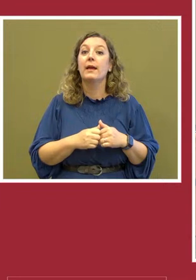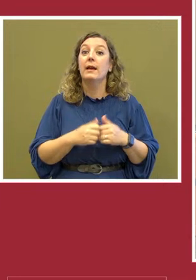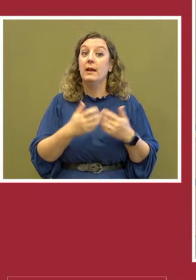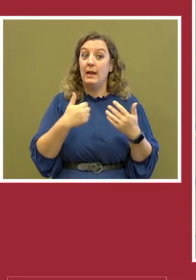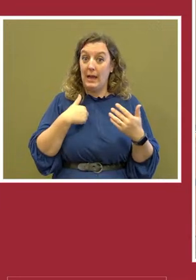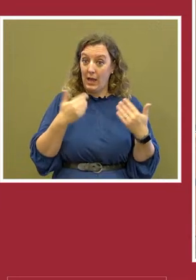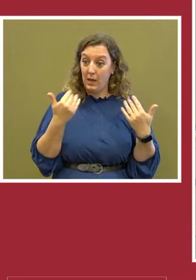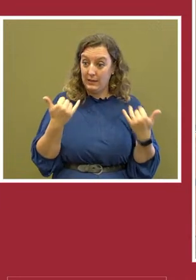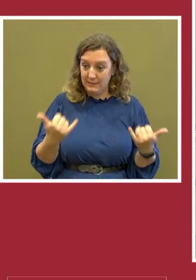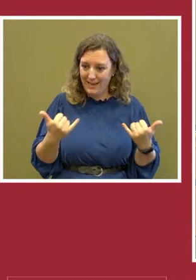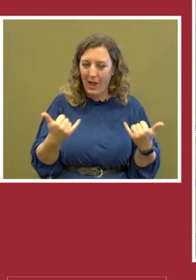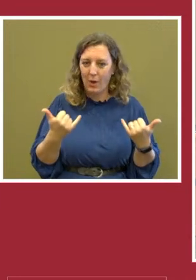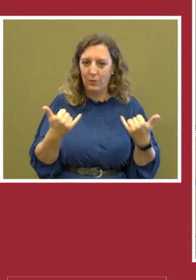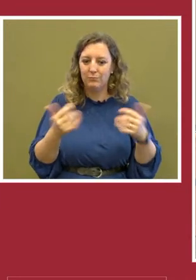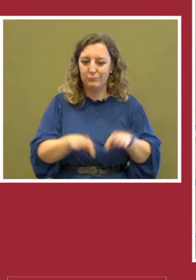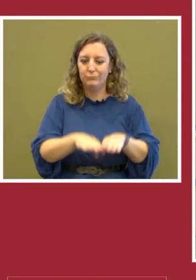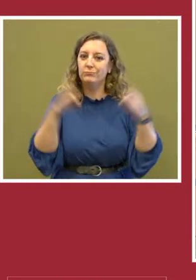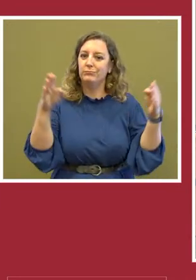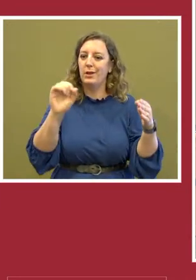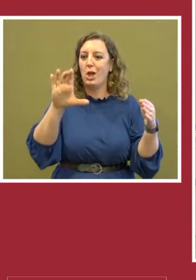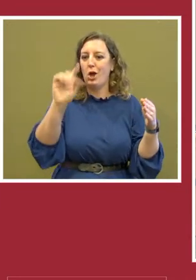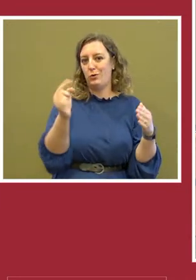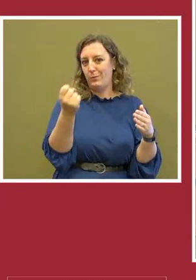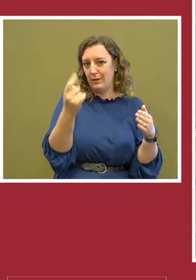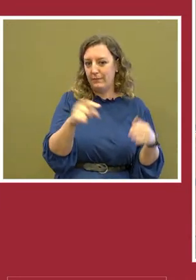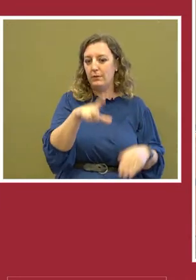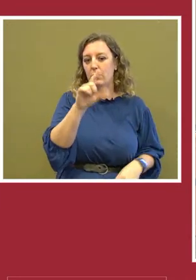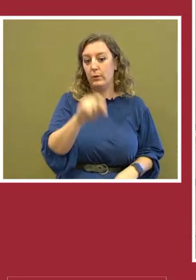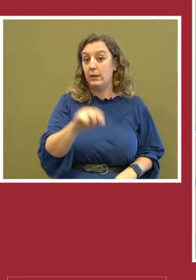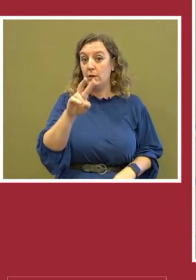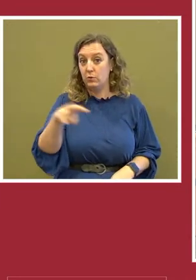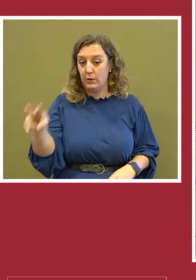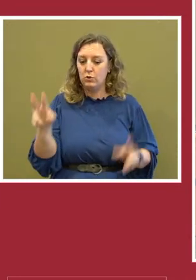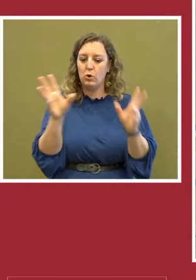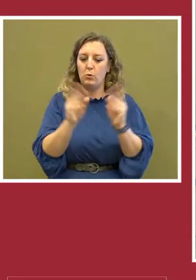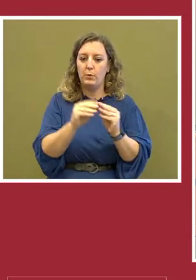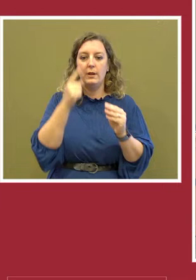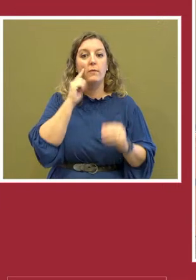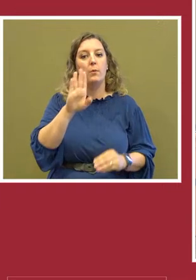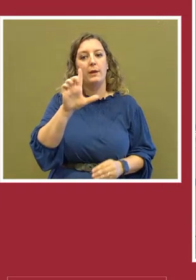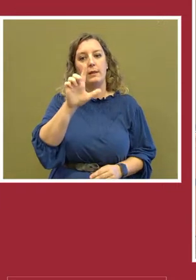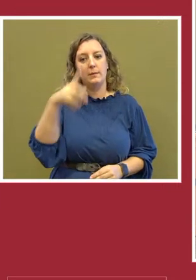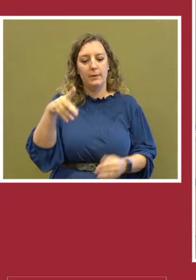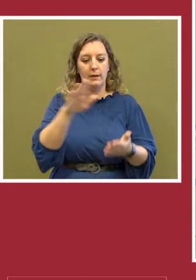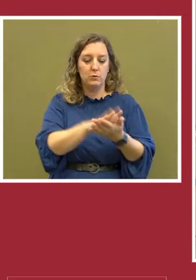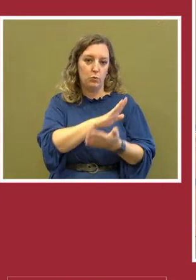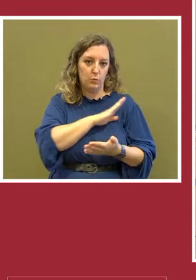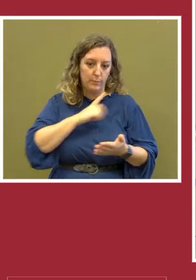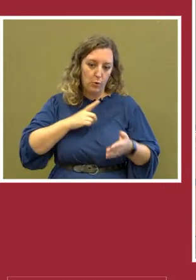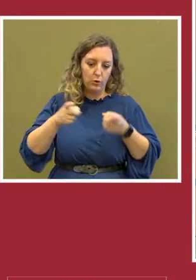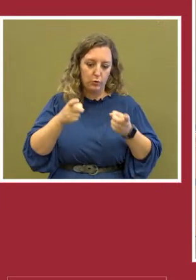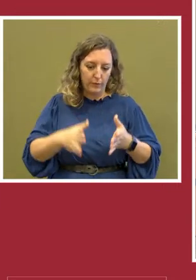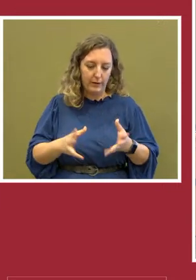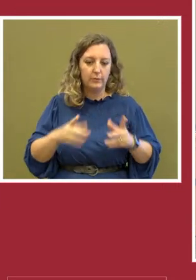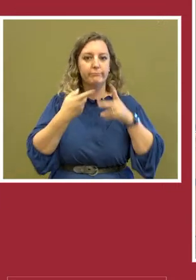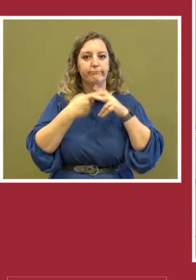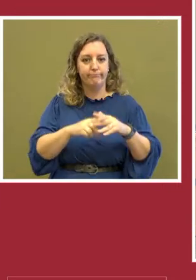And I will now call the October 11th, 2022 meeting of the Ben Lapine School Board of Directors to